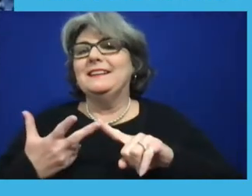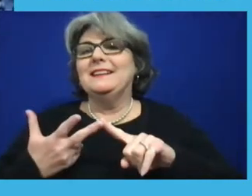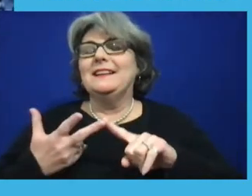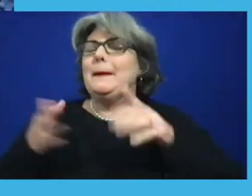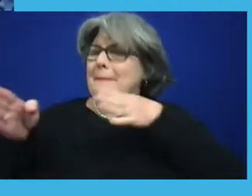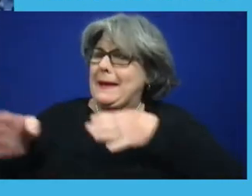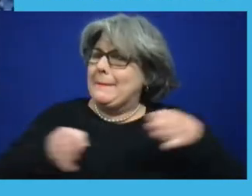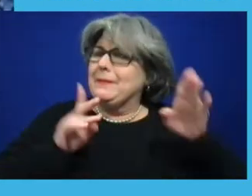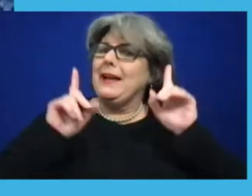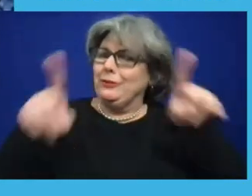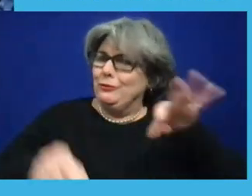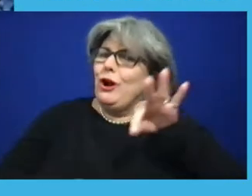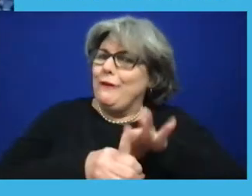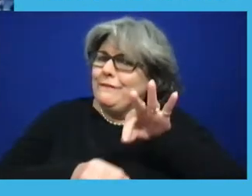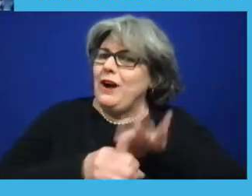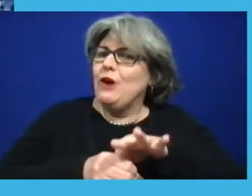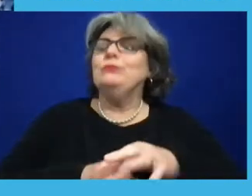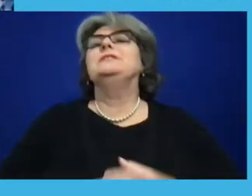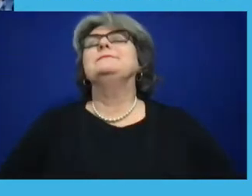up Cousin Pookie,